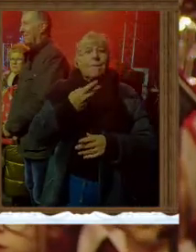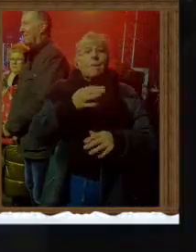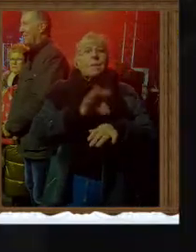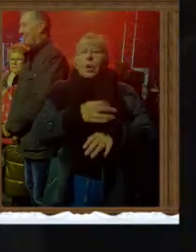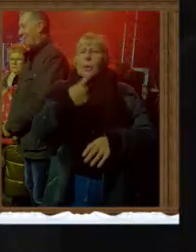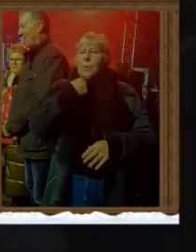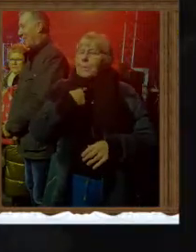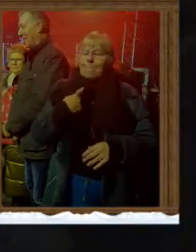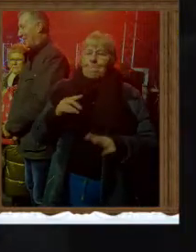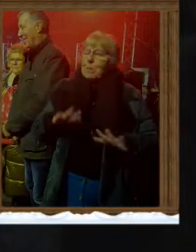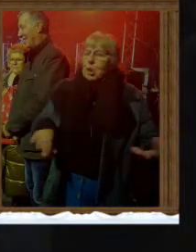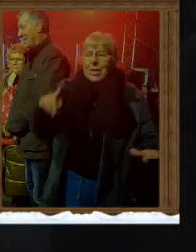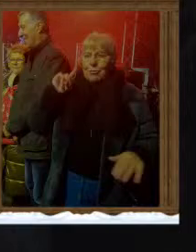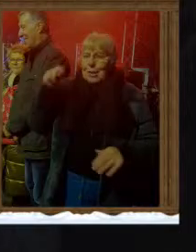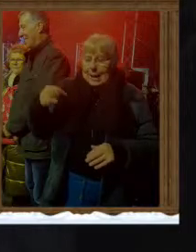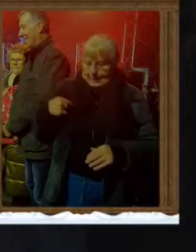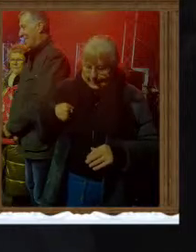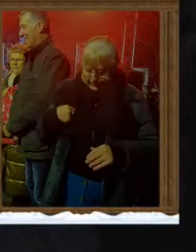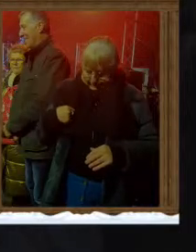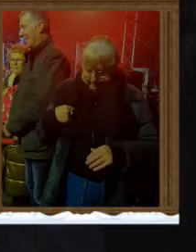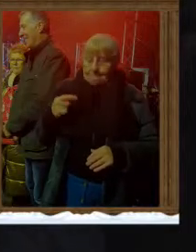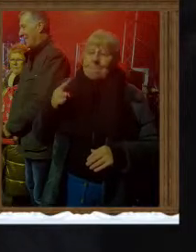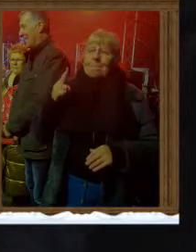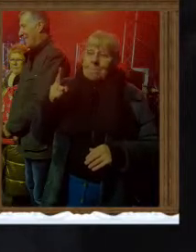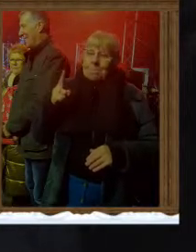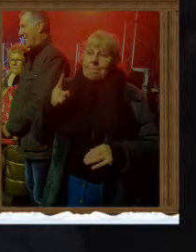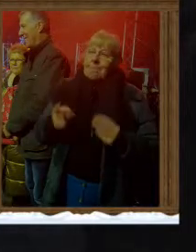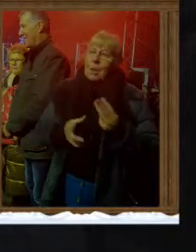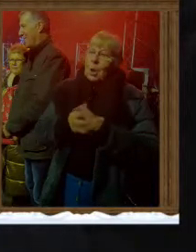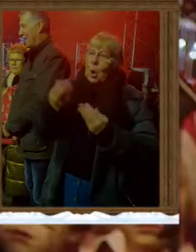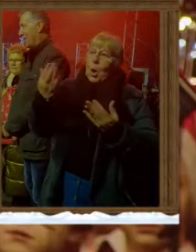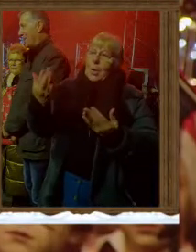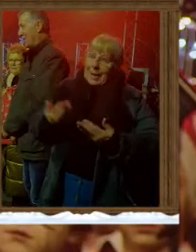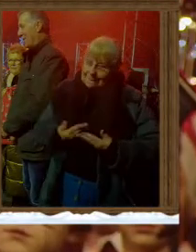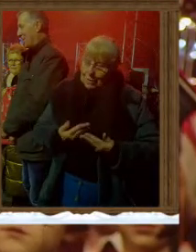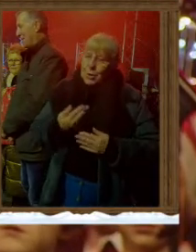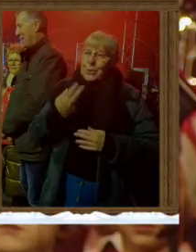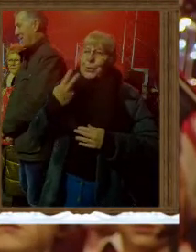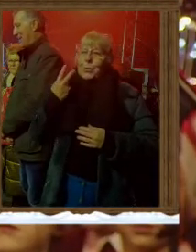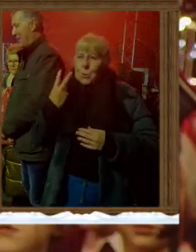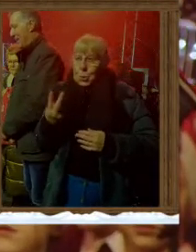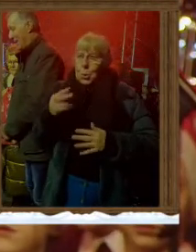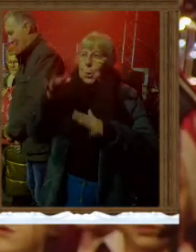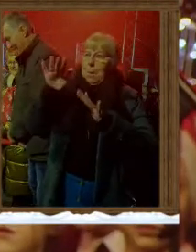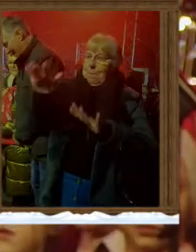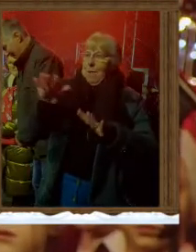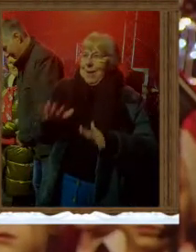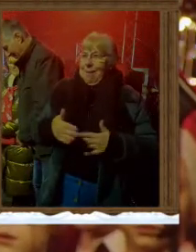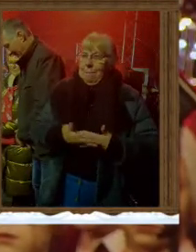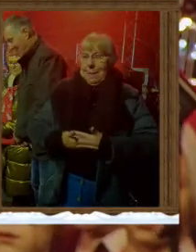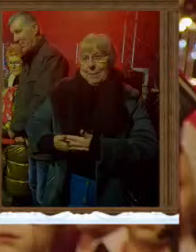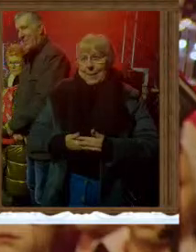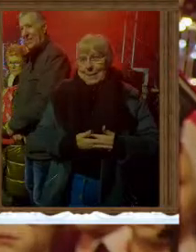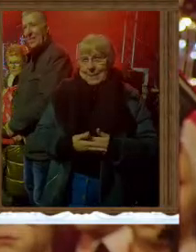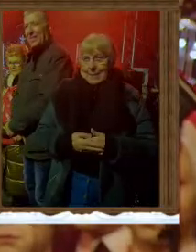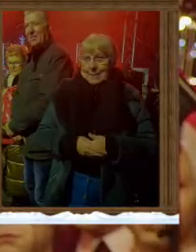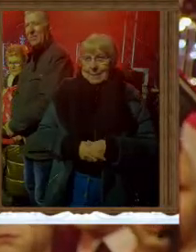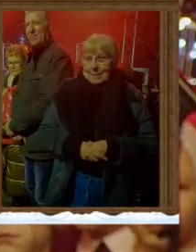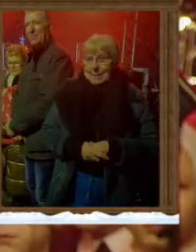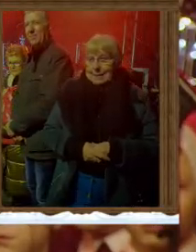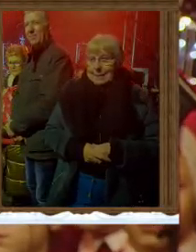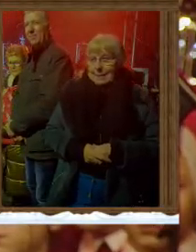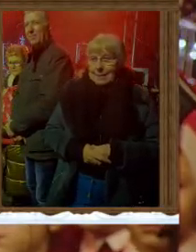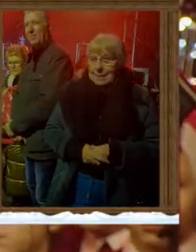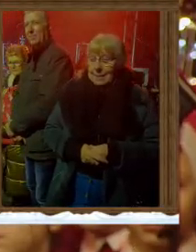children. And yet, God gave us not one, but two miracle babies. And